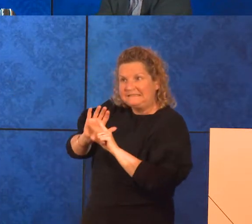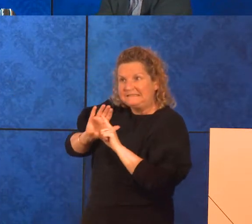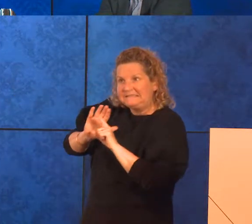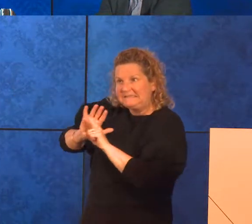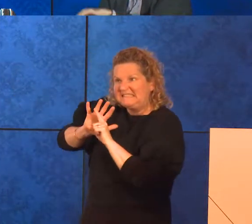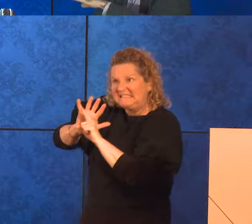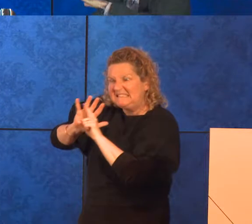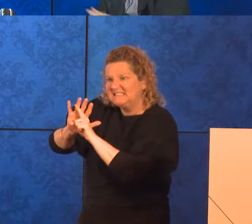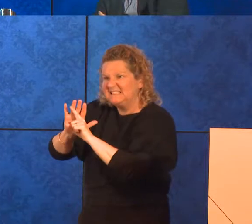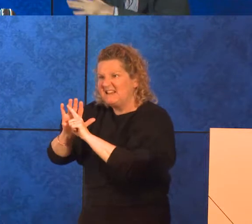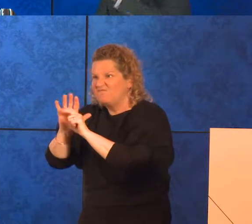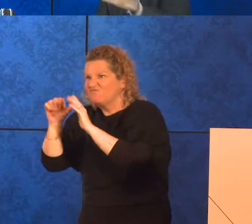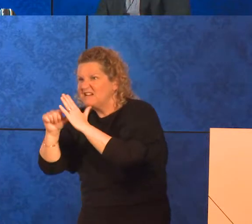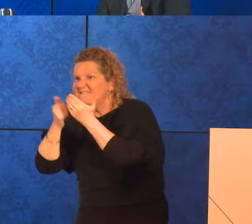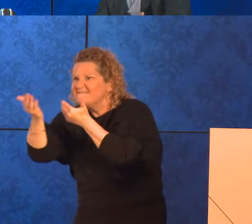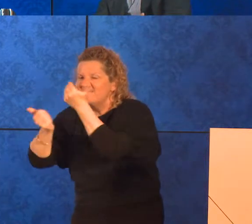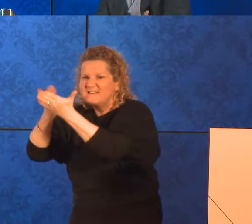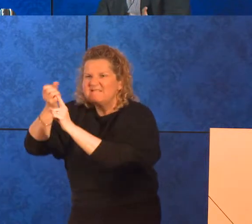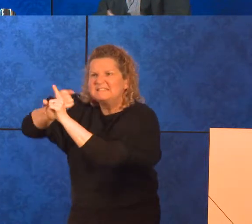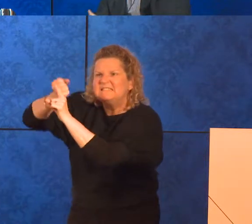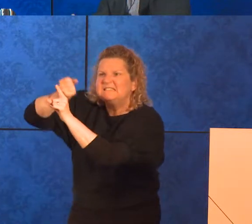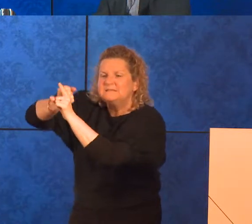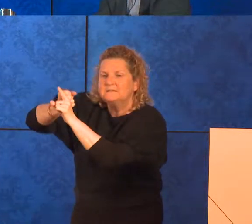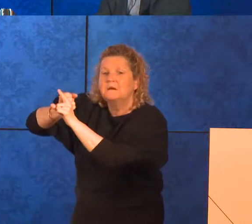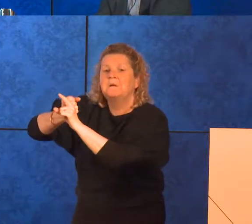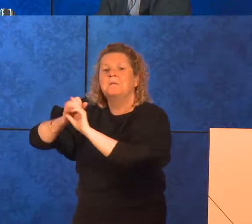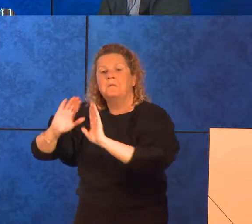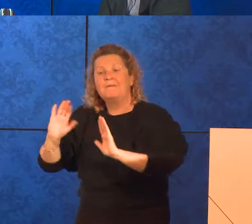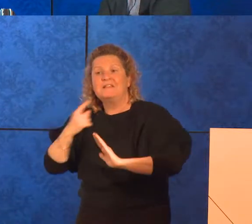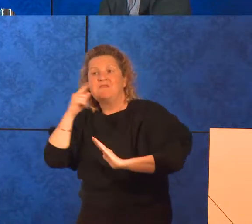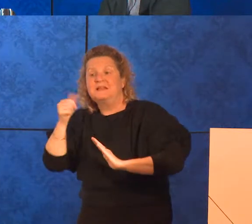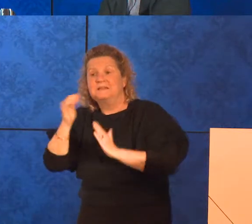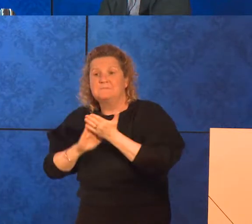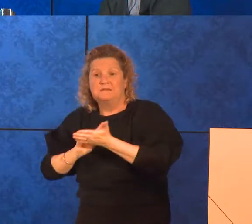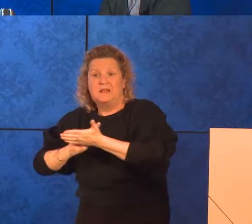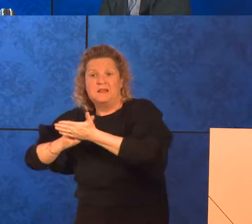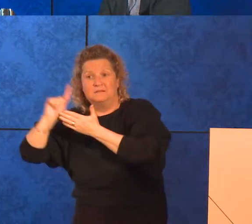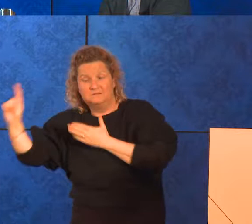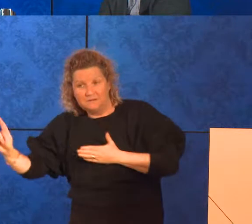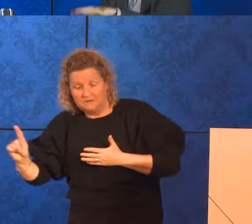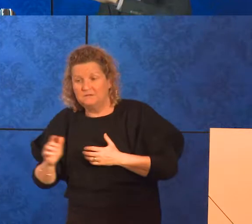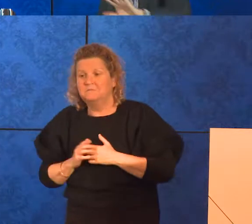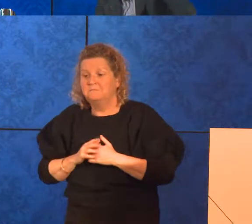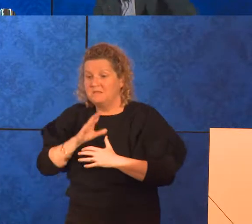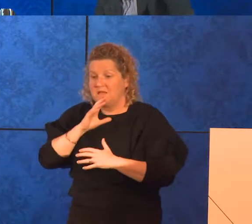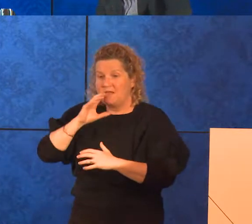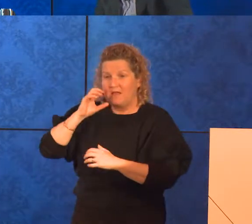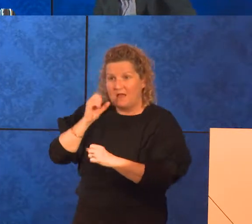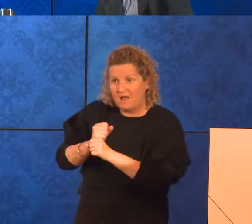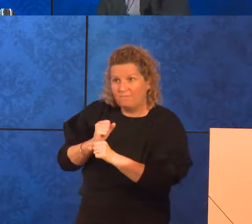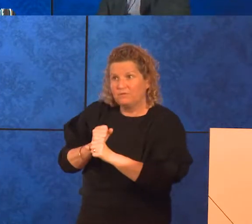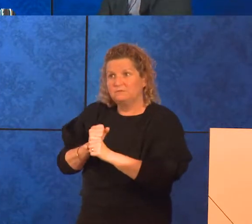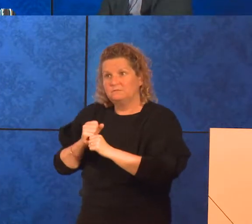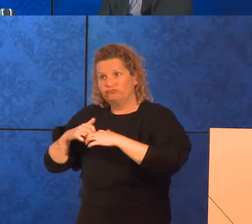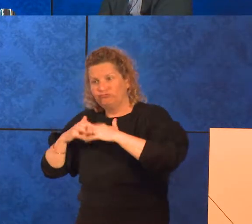are implemented. That all said, now it's been 6 months ago since they've handed it down, the government and the election's sort of out of the